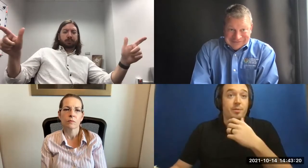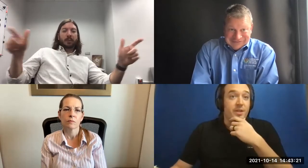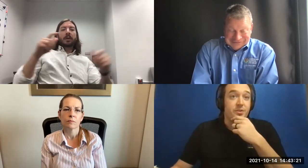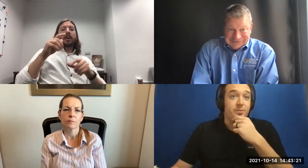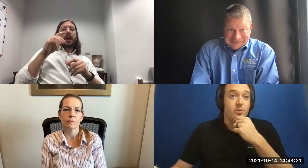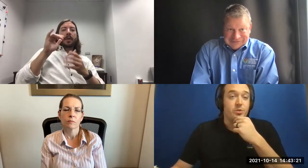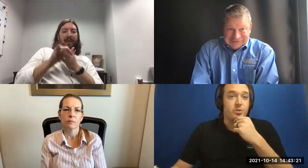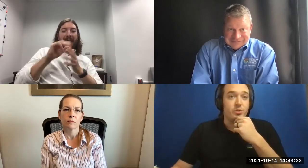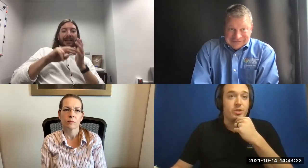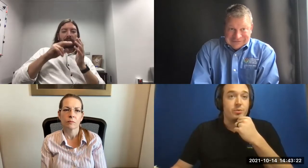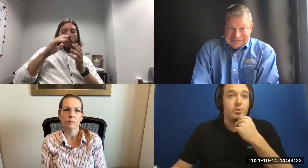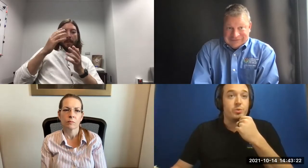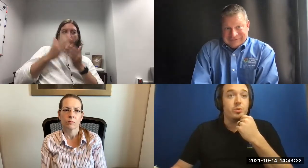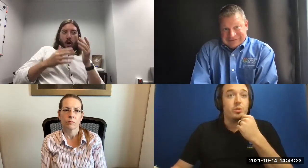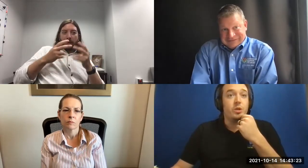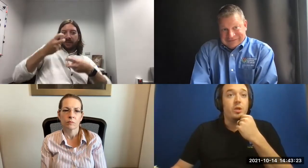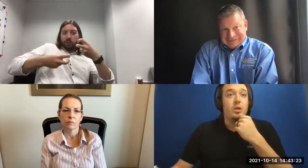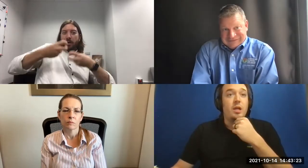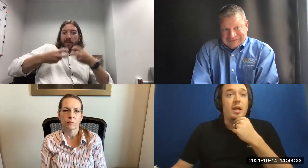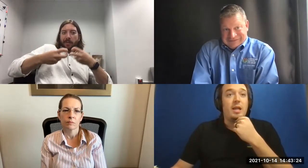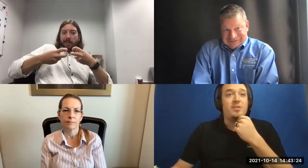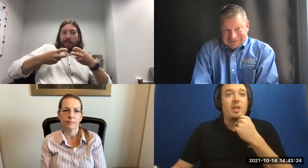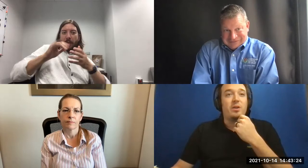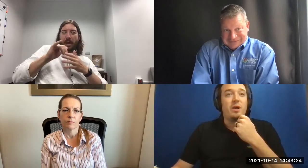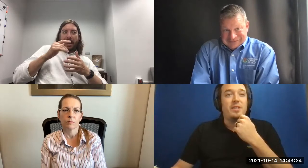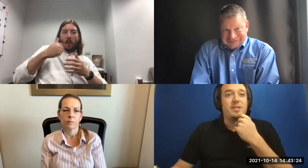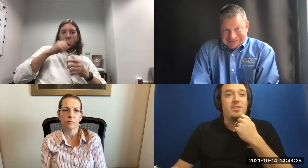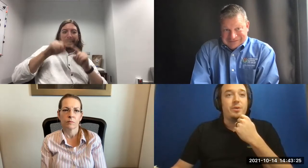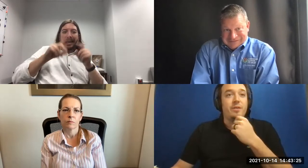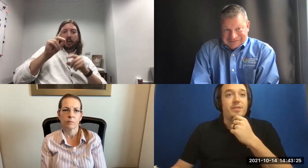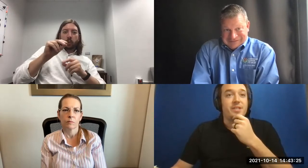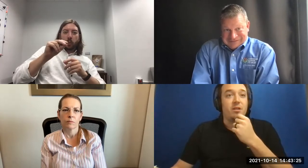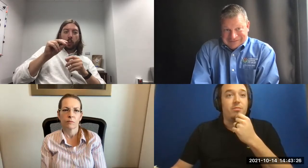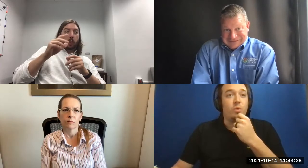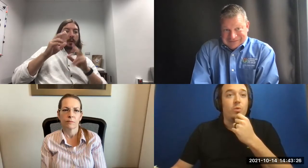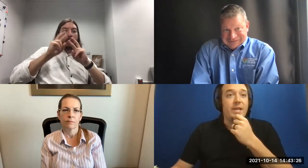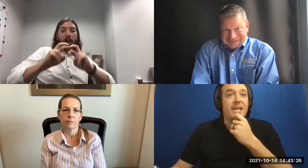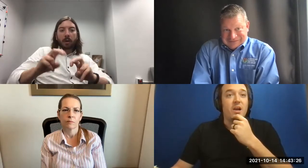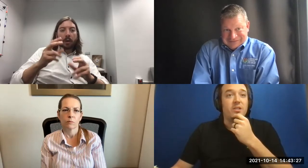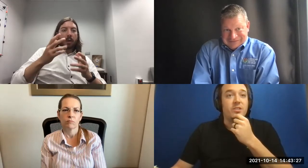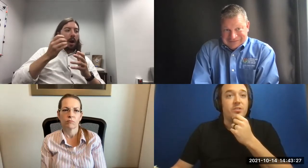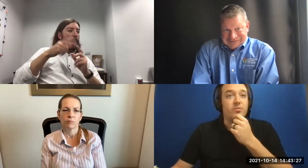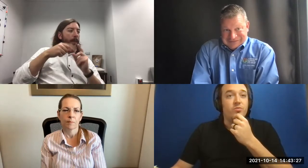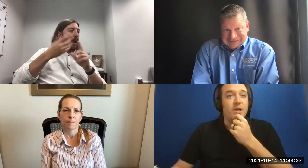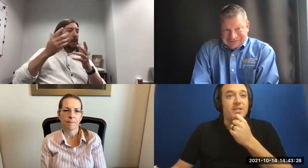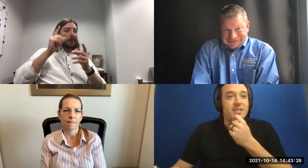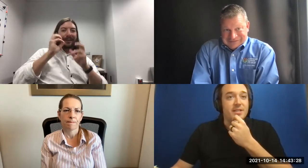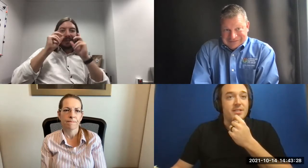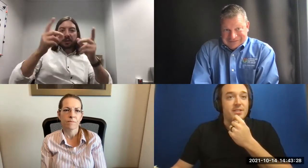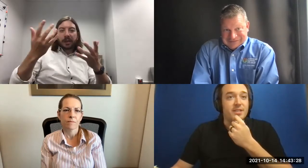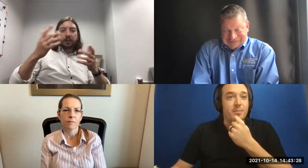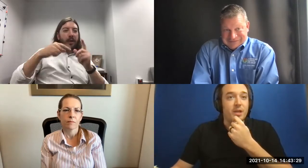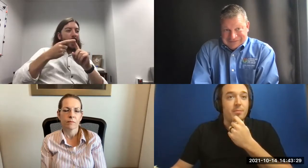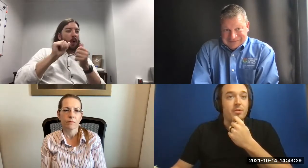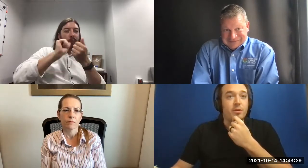school setting, to mainstream schools, so those general schools. And so that creates an issue in of itself where we cannot